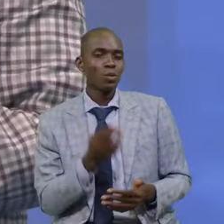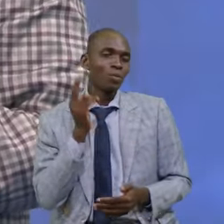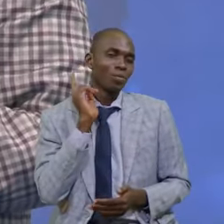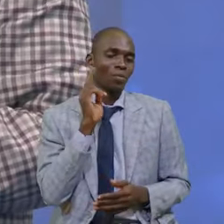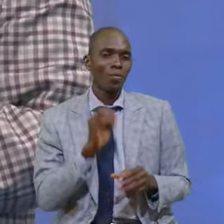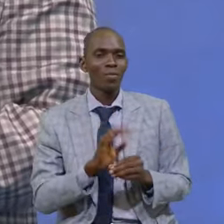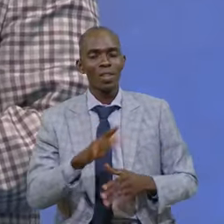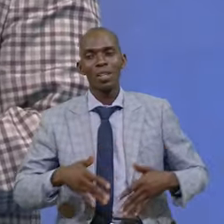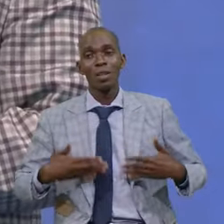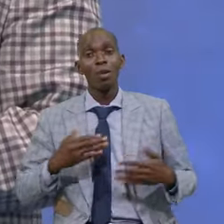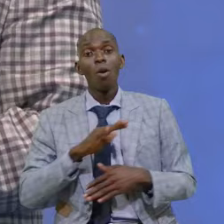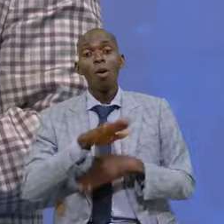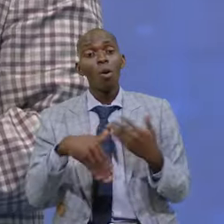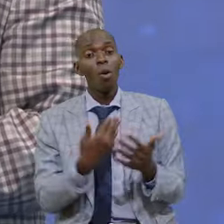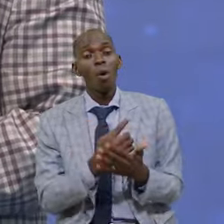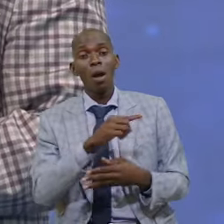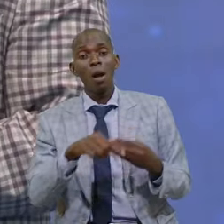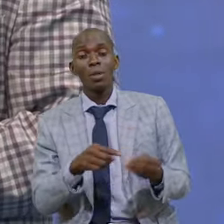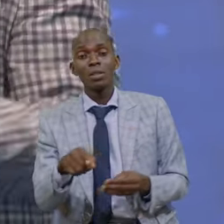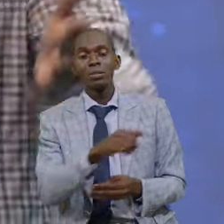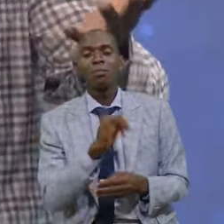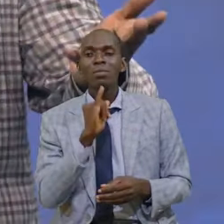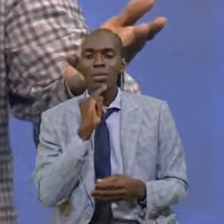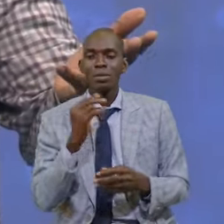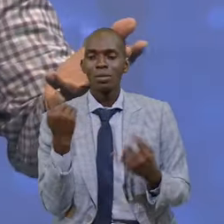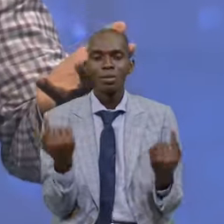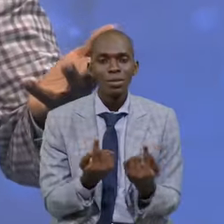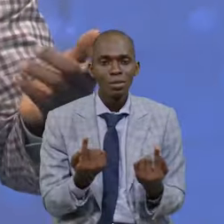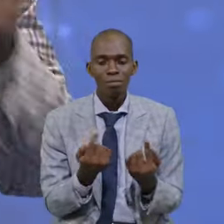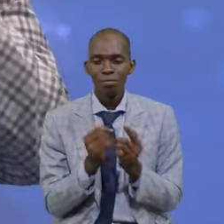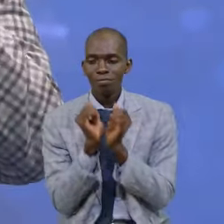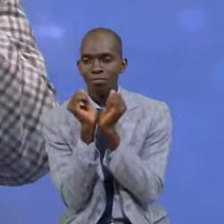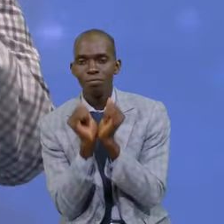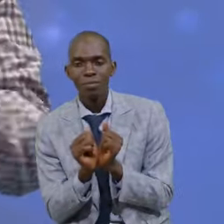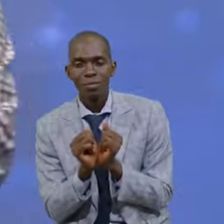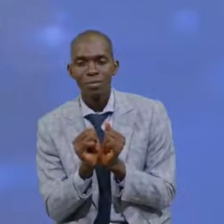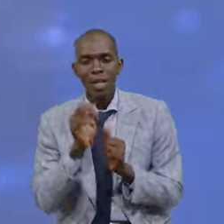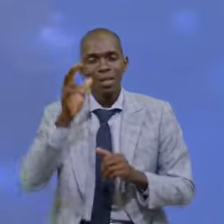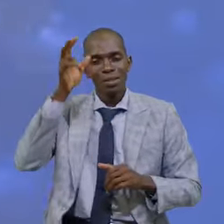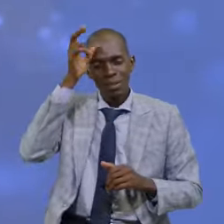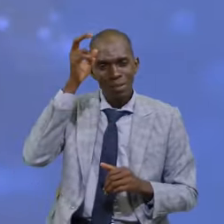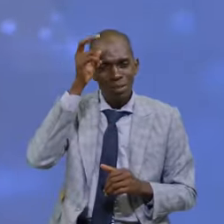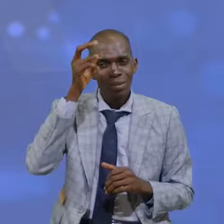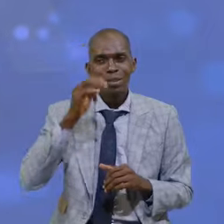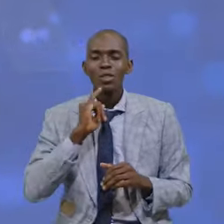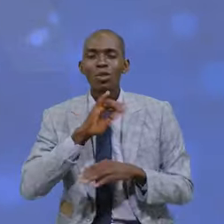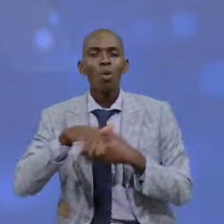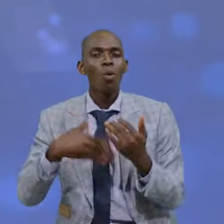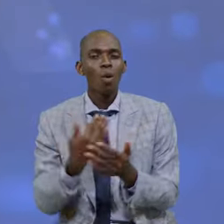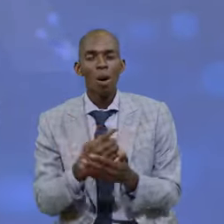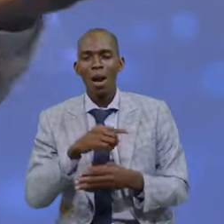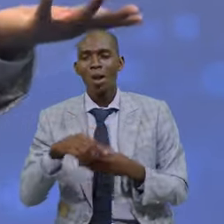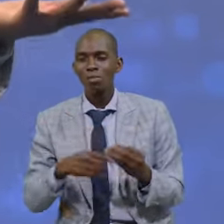sin, it's all slavery, it's all of Satan, it's all of secret